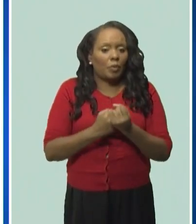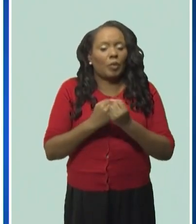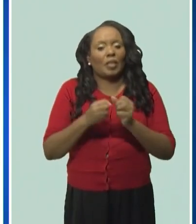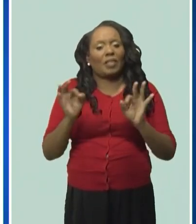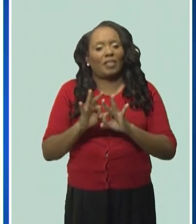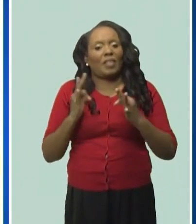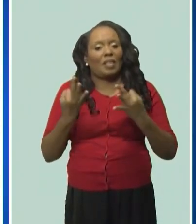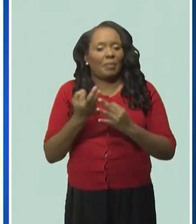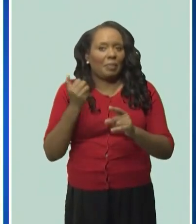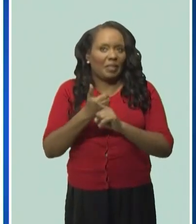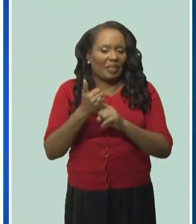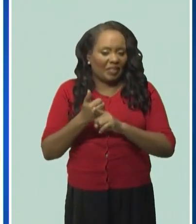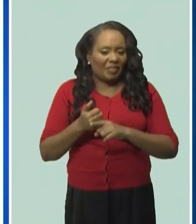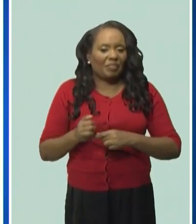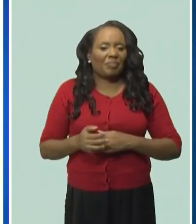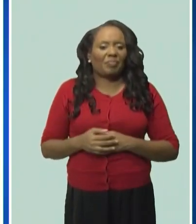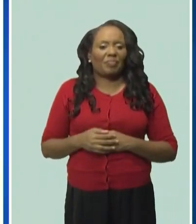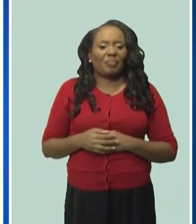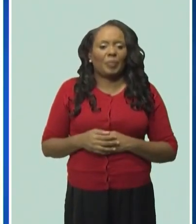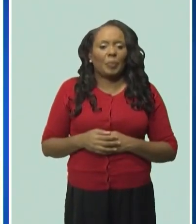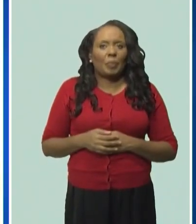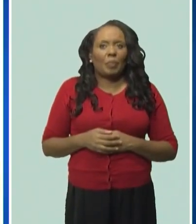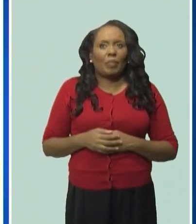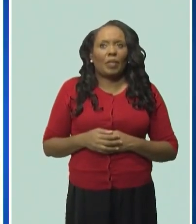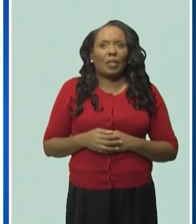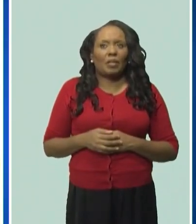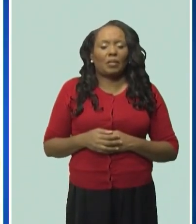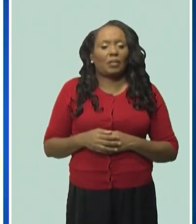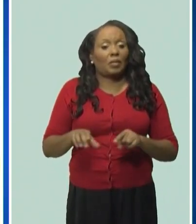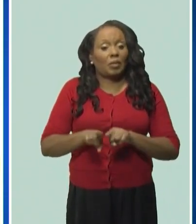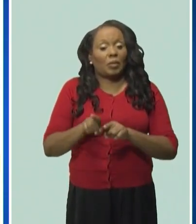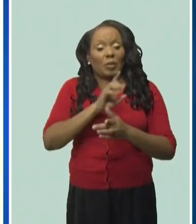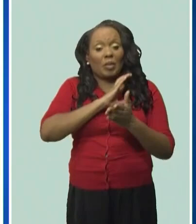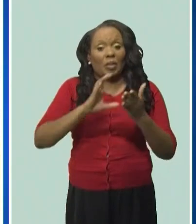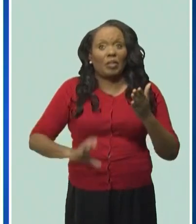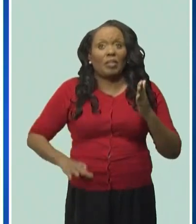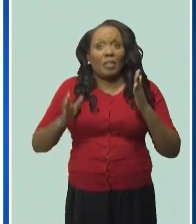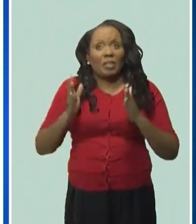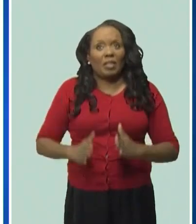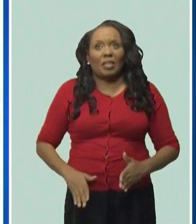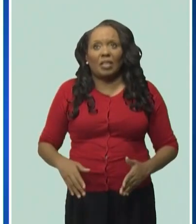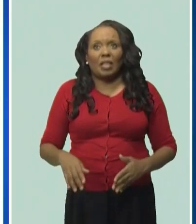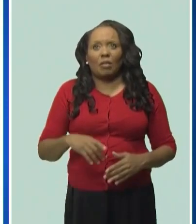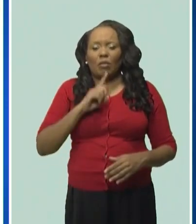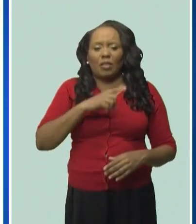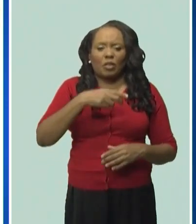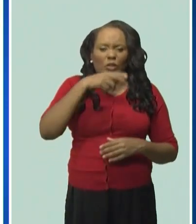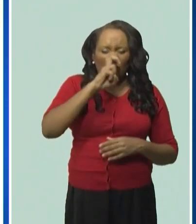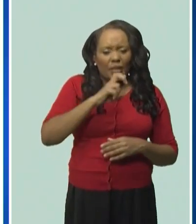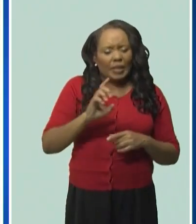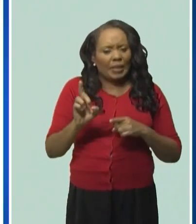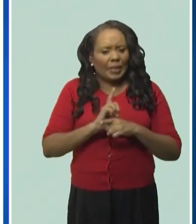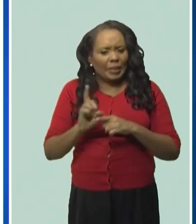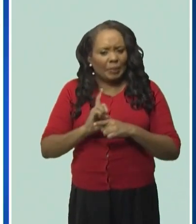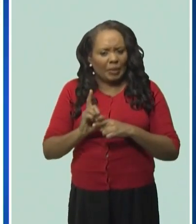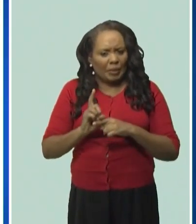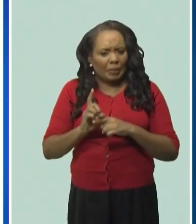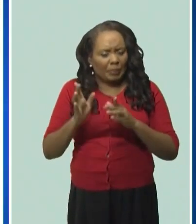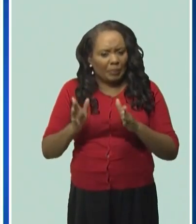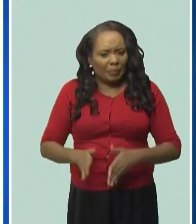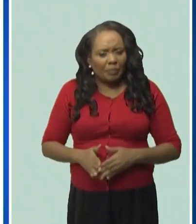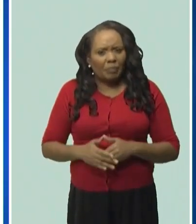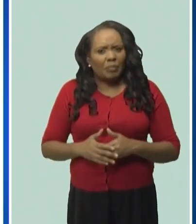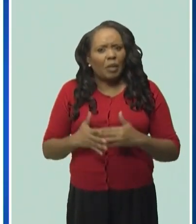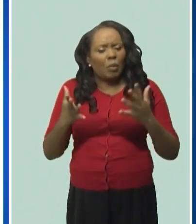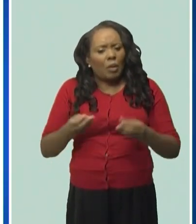on his own. Mr. Springer was also a devout Christian and a strict disciplinarian who sought to instill values in